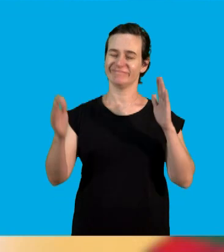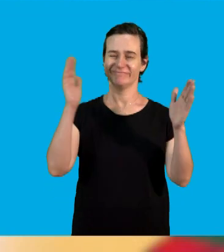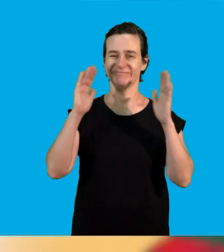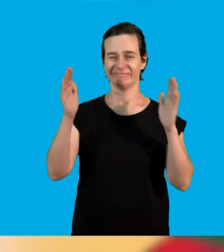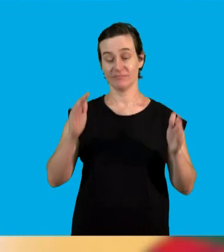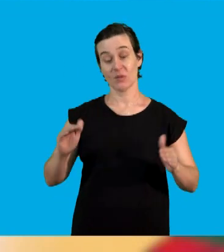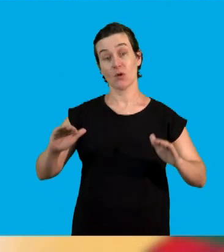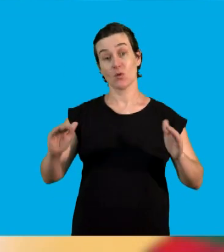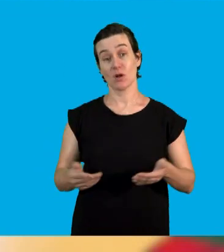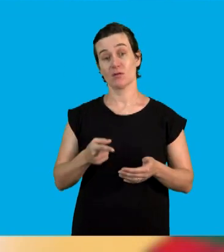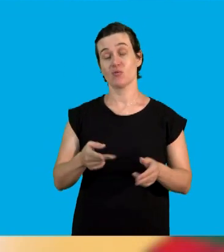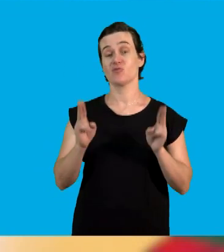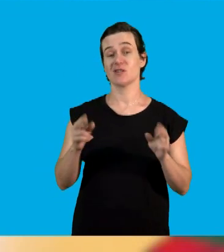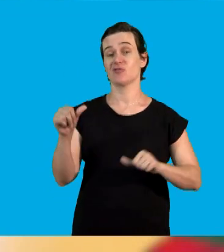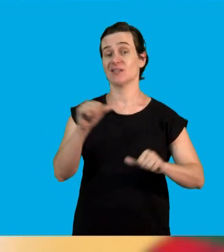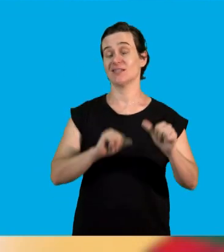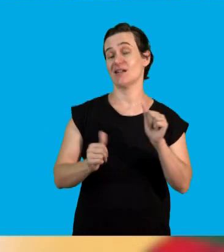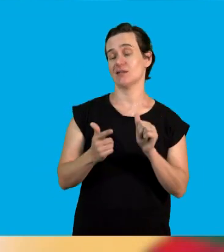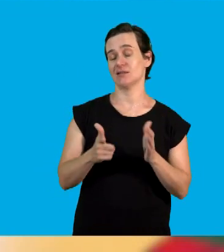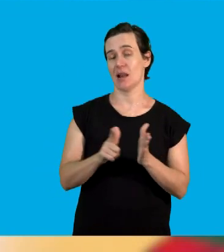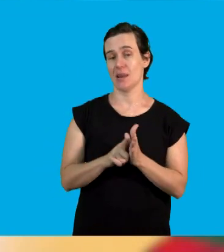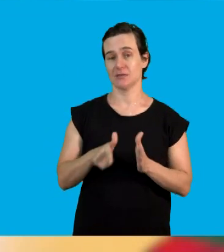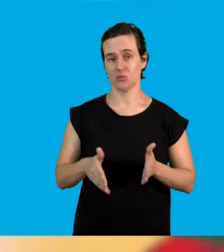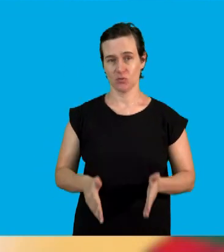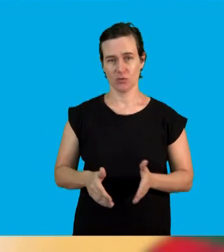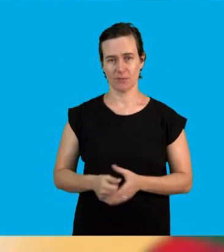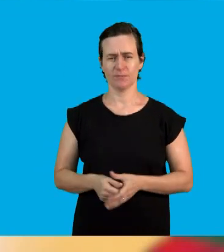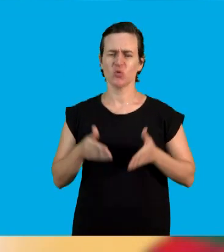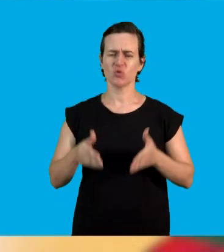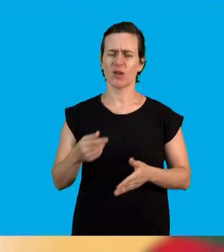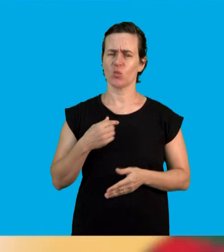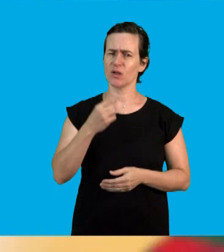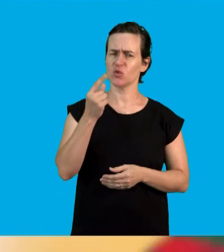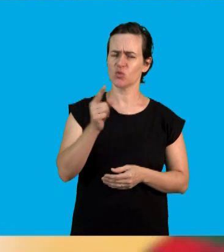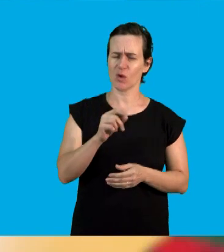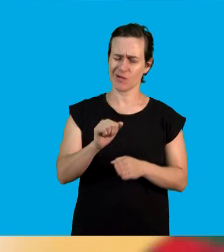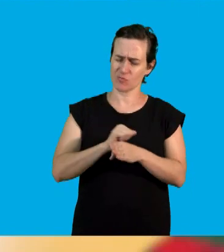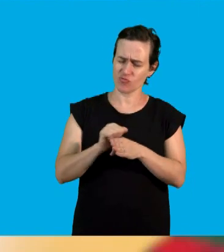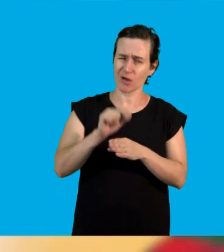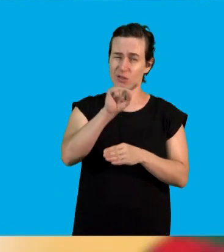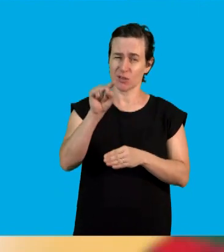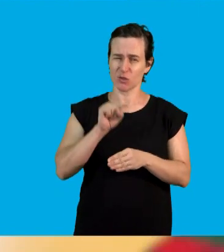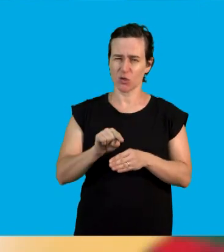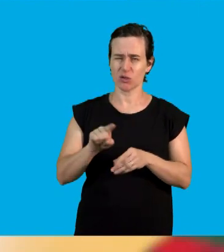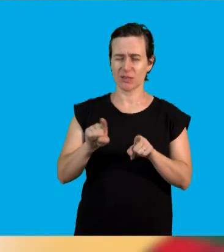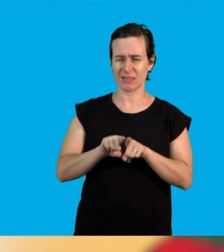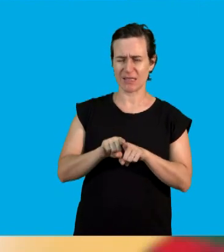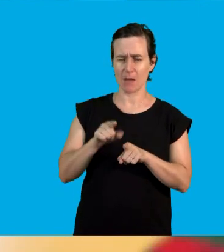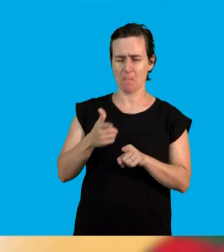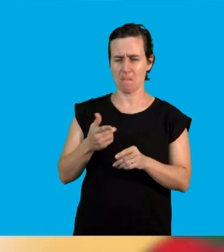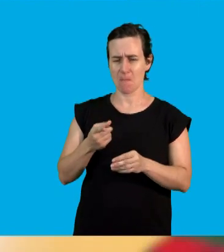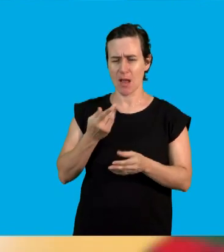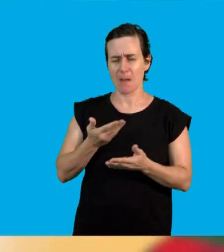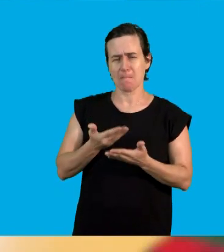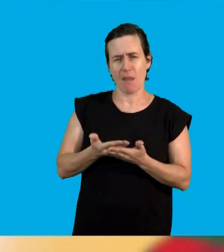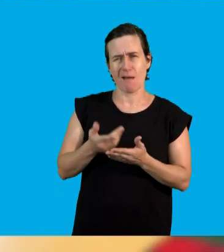Hello learners and welcome to your Natural Sciences lesson. So today we're going to be doing practice questions and application questions that are based on a series